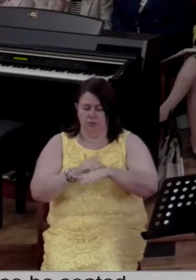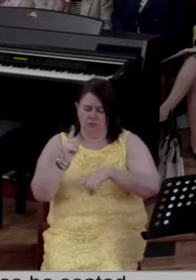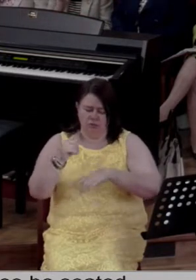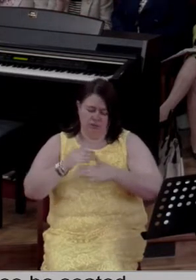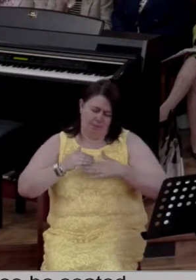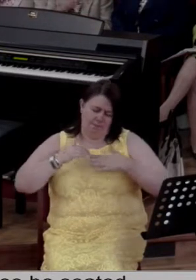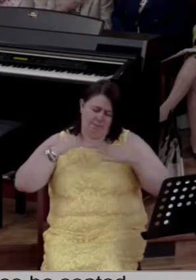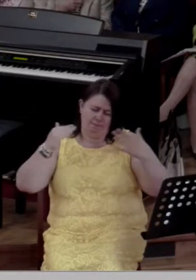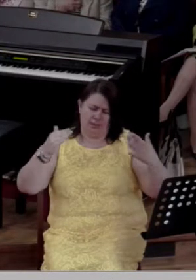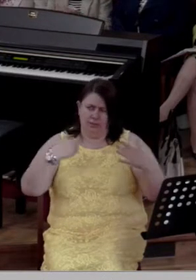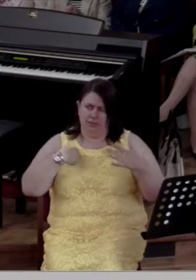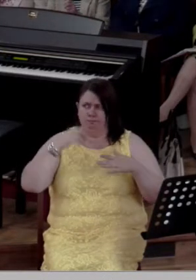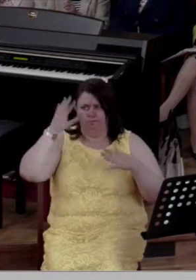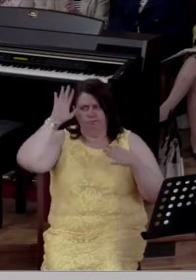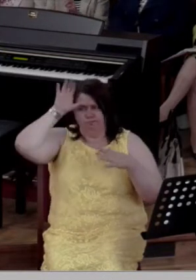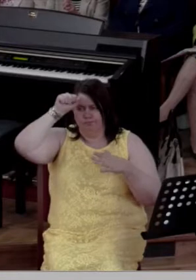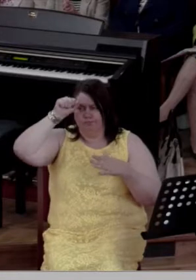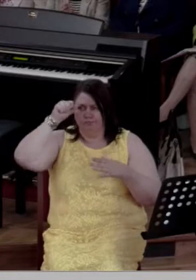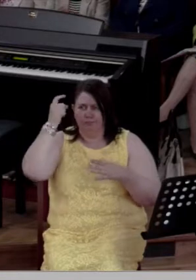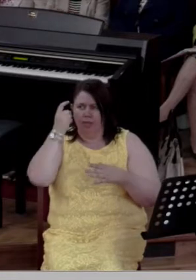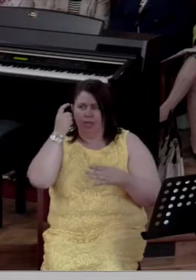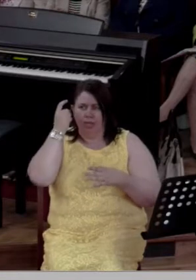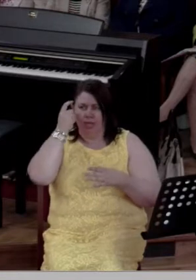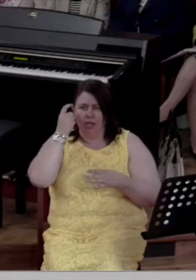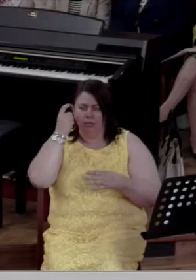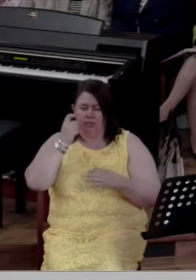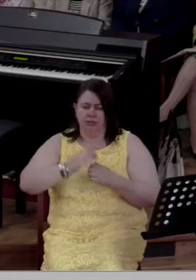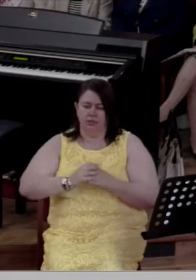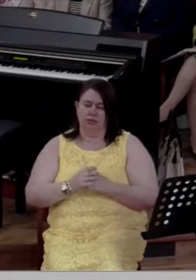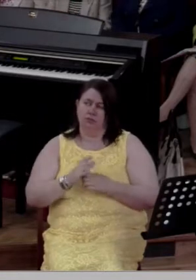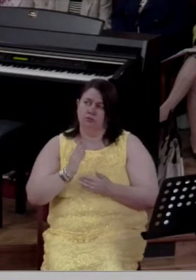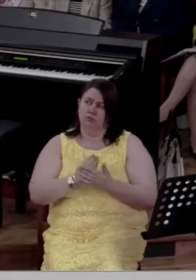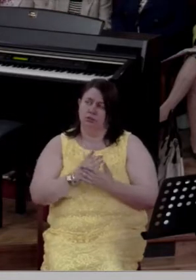can fully grasp. You are the